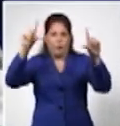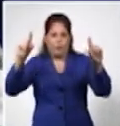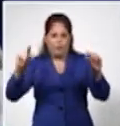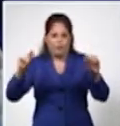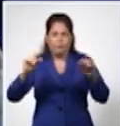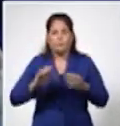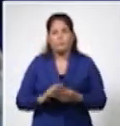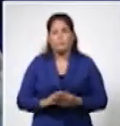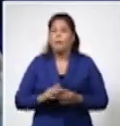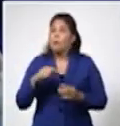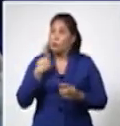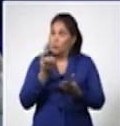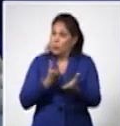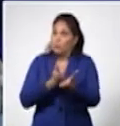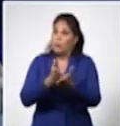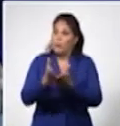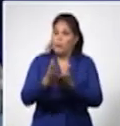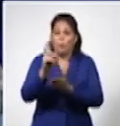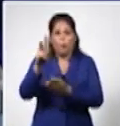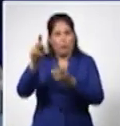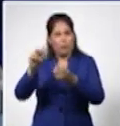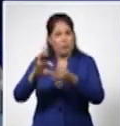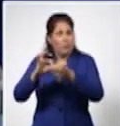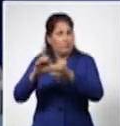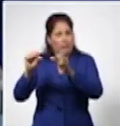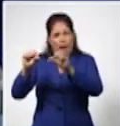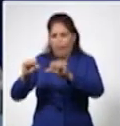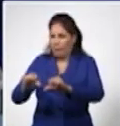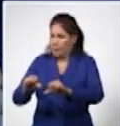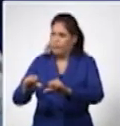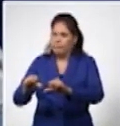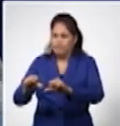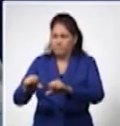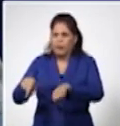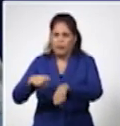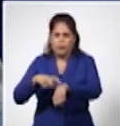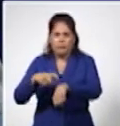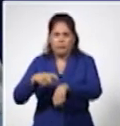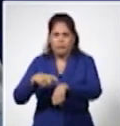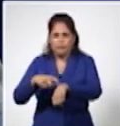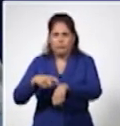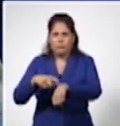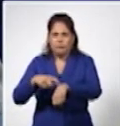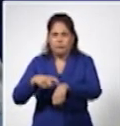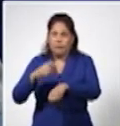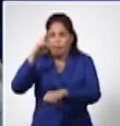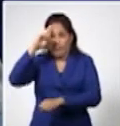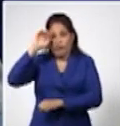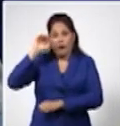2,504 people, or 80.1% of all confirmed cases in Cuba,